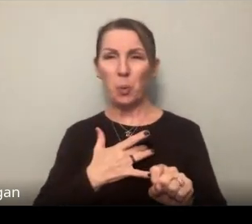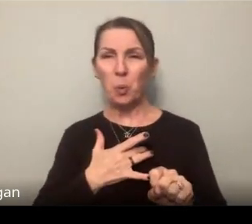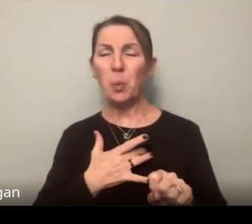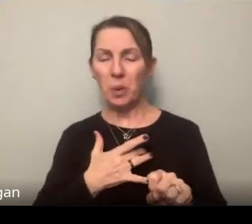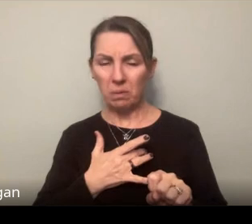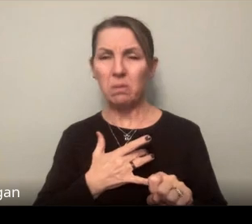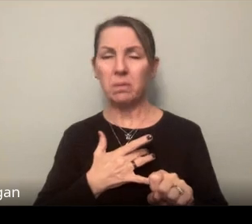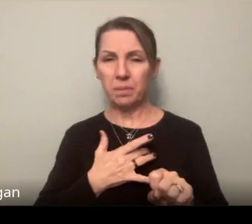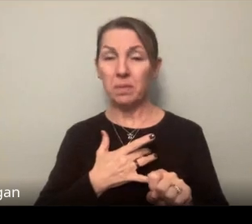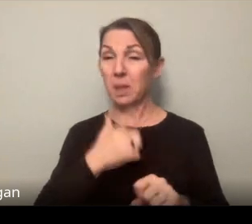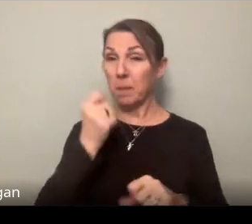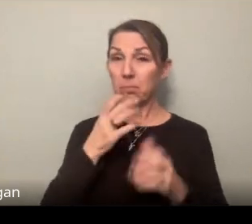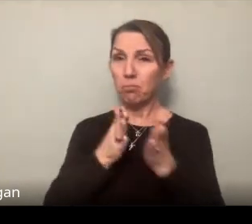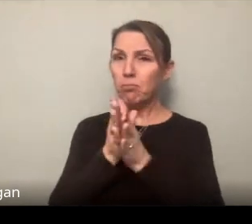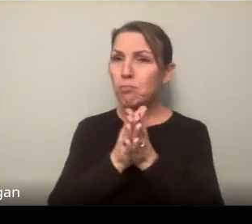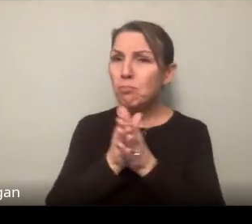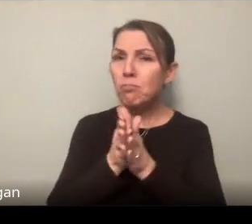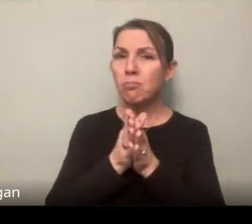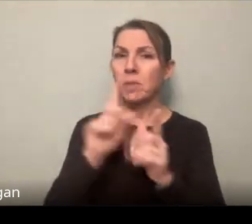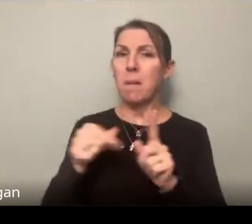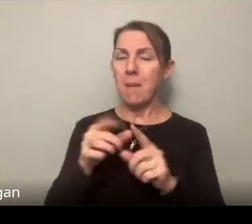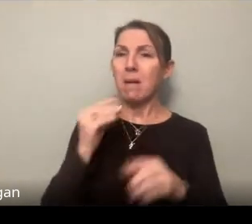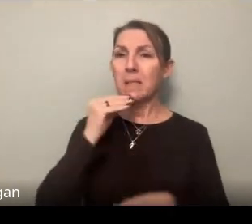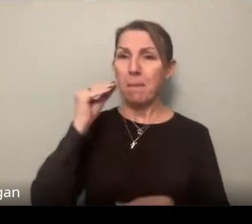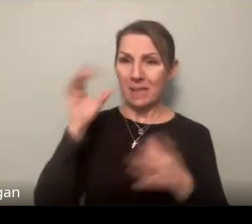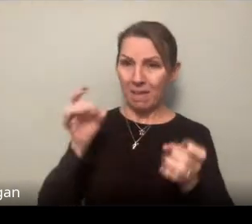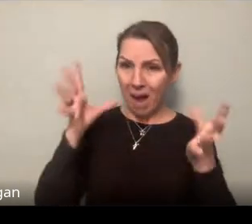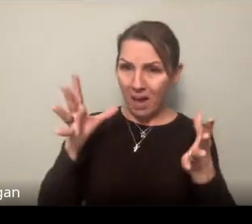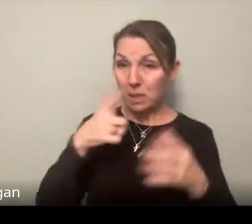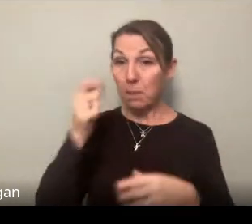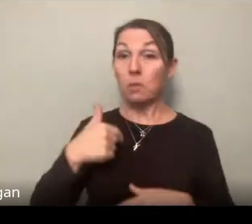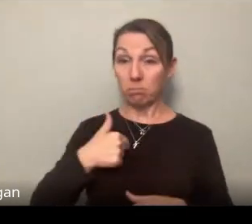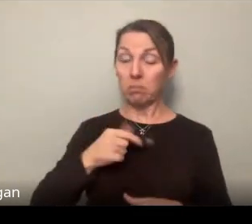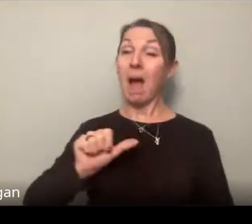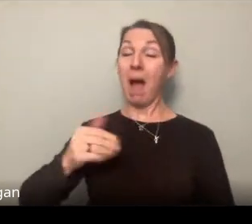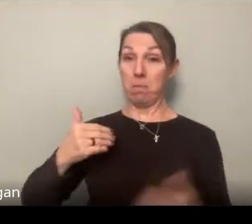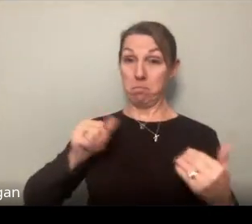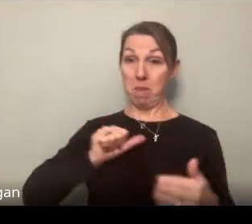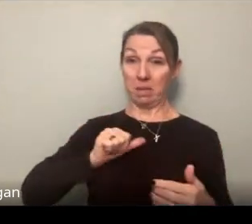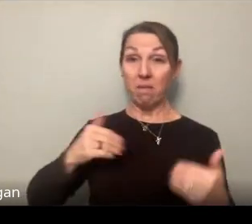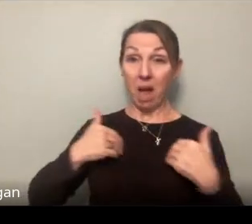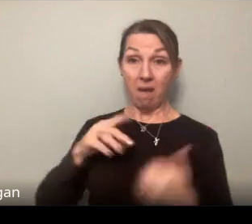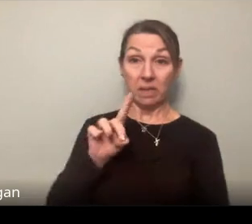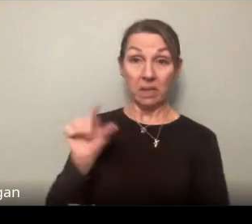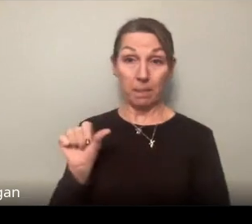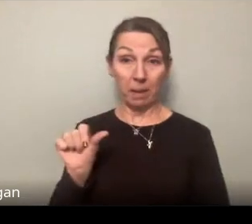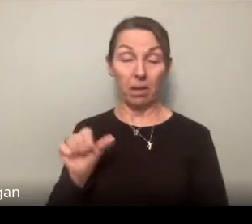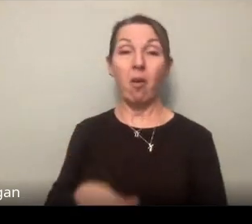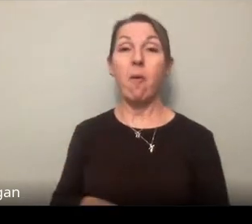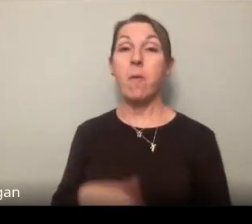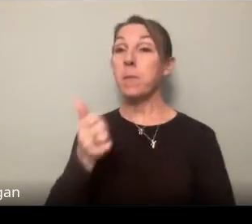impacted me. Number one, because I'm passionate about domestic violence. And number two, because I live with a disability. And so anytime I get to,